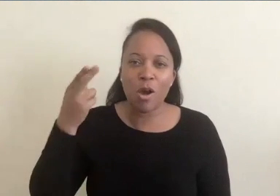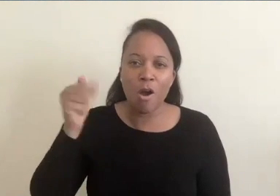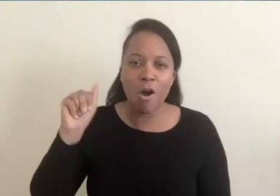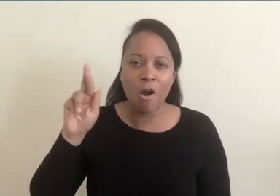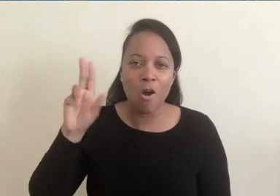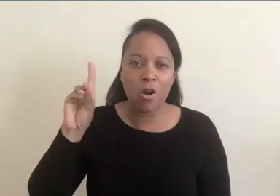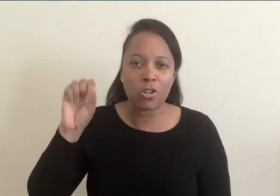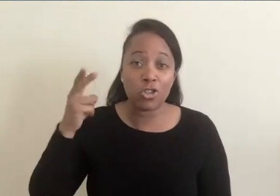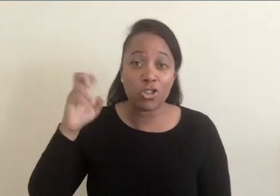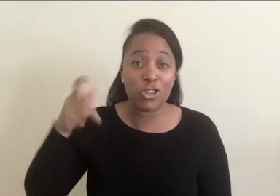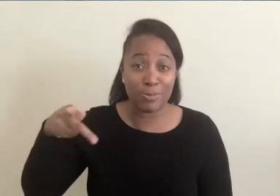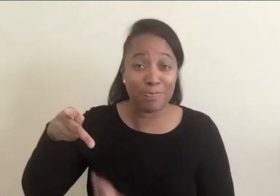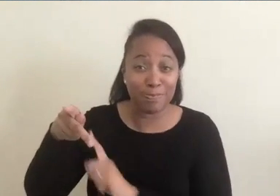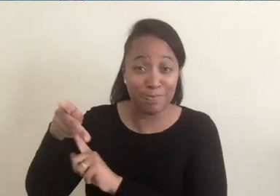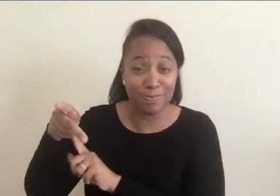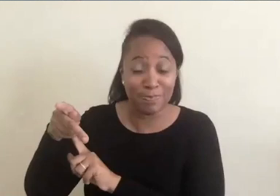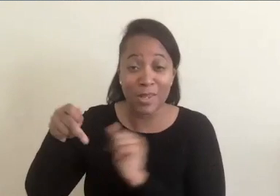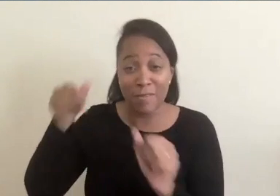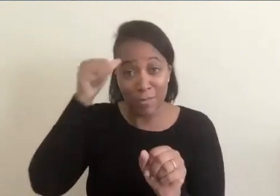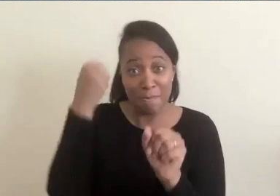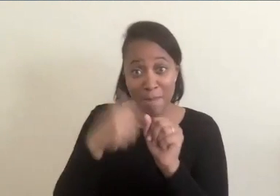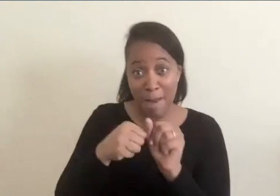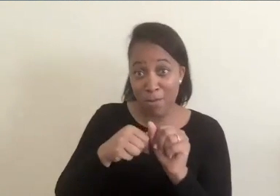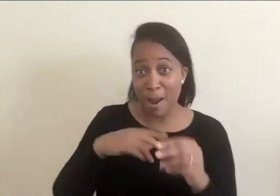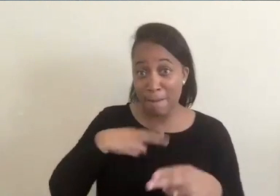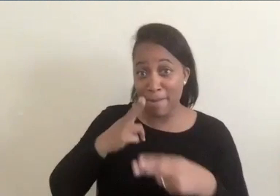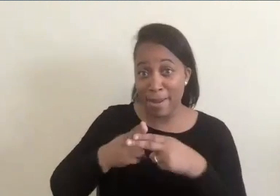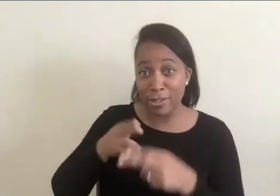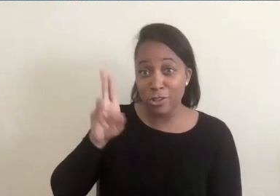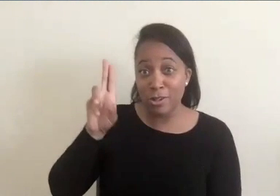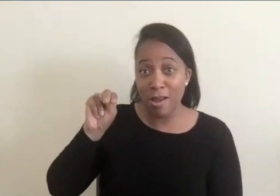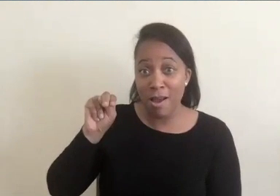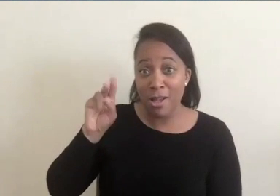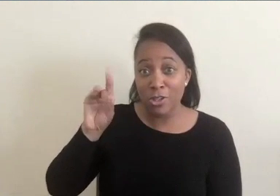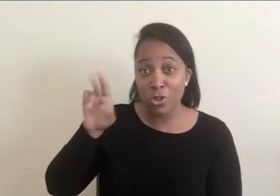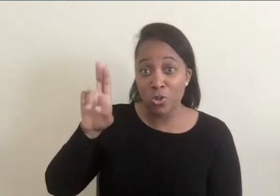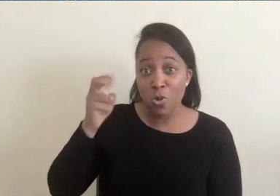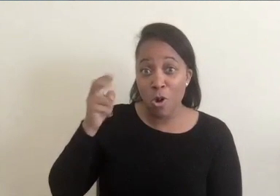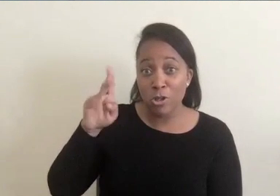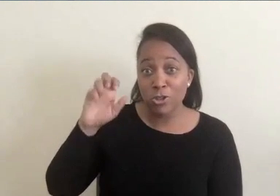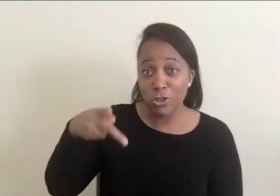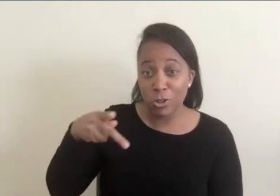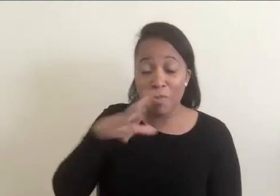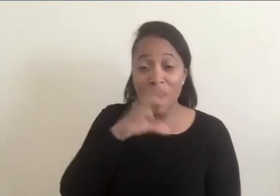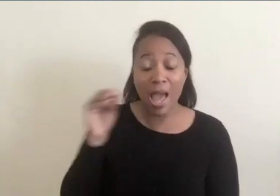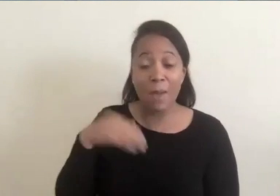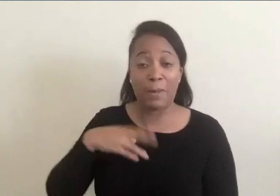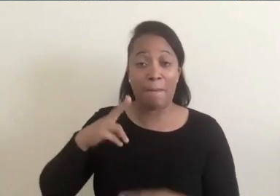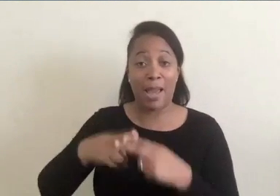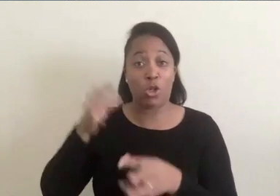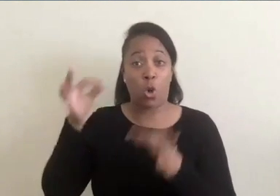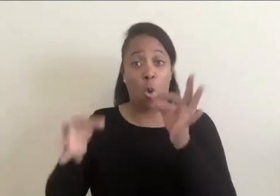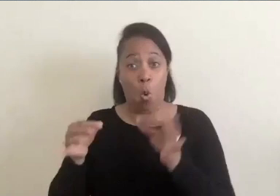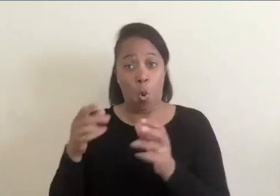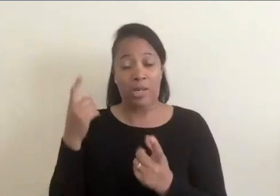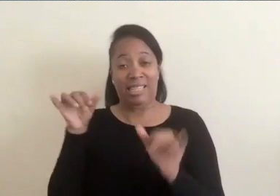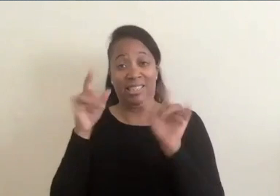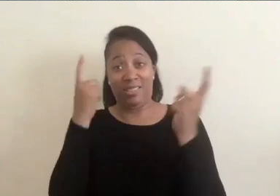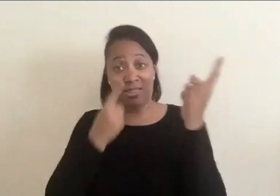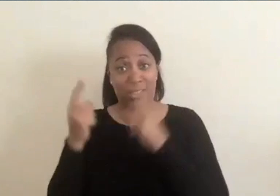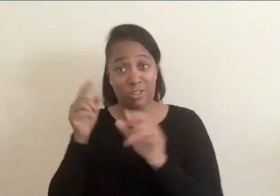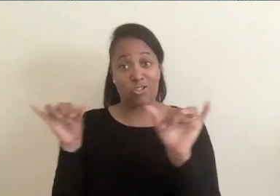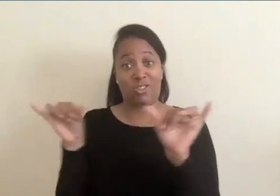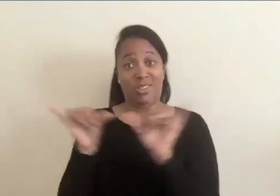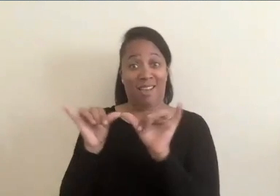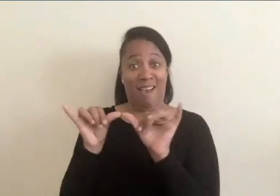we say that is, remember when I spoke before about an undue hardship, and we were talking about the court could consider the size